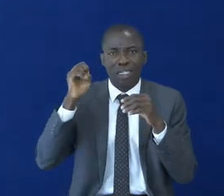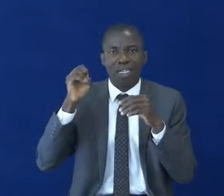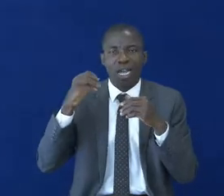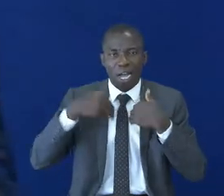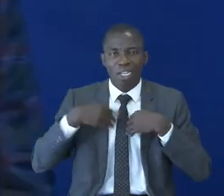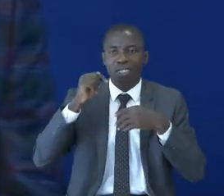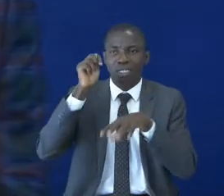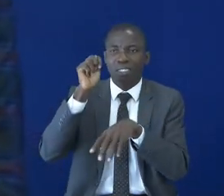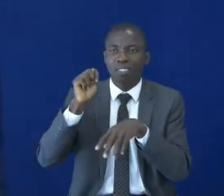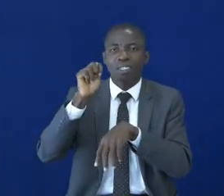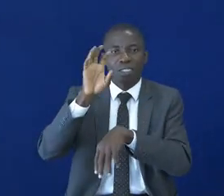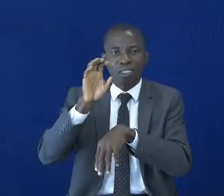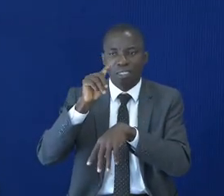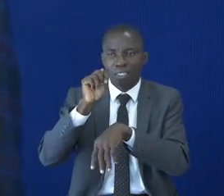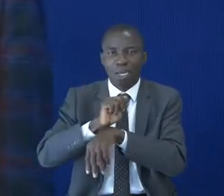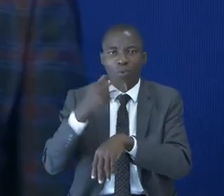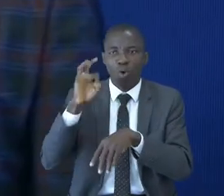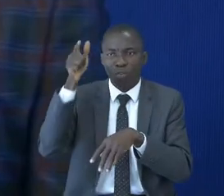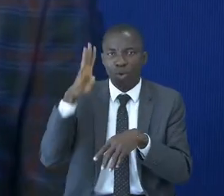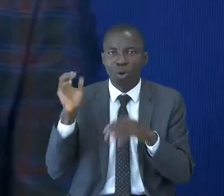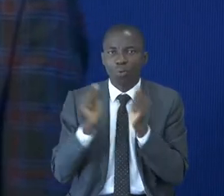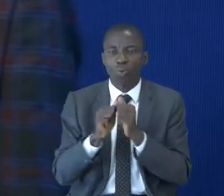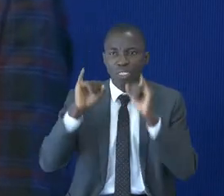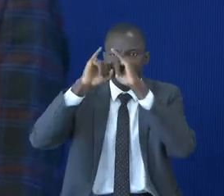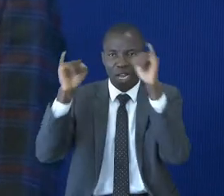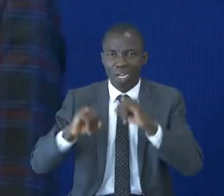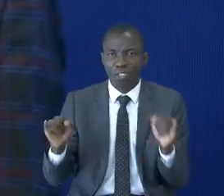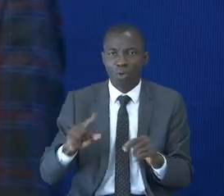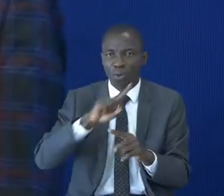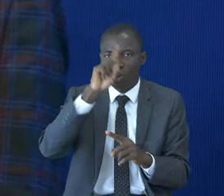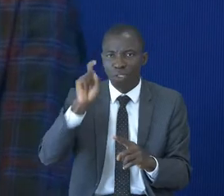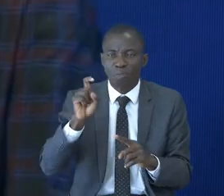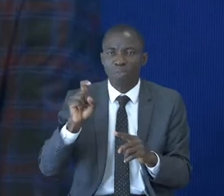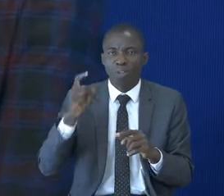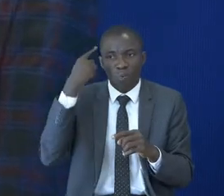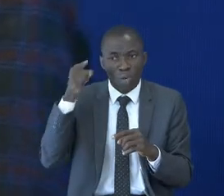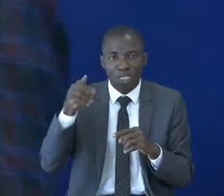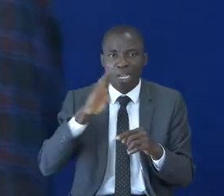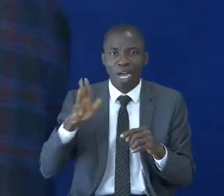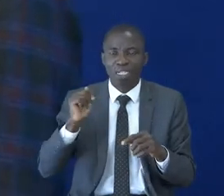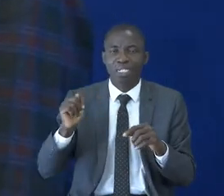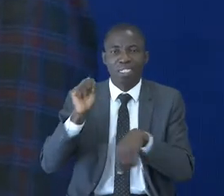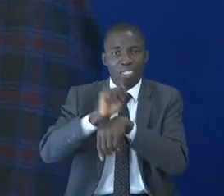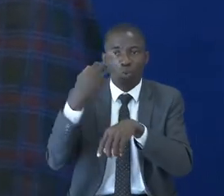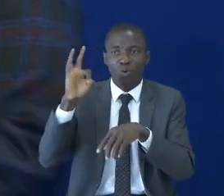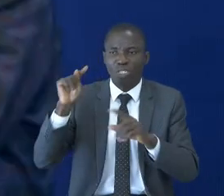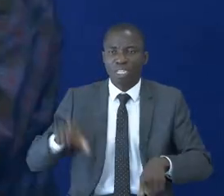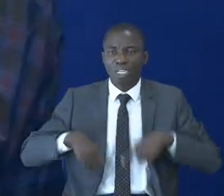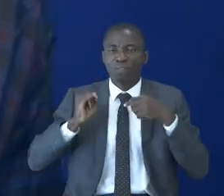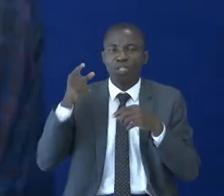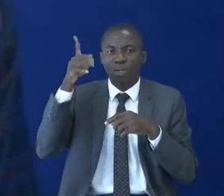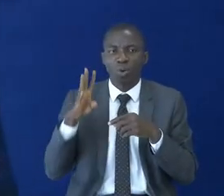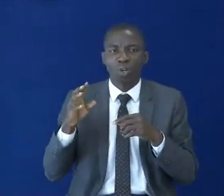with idols? For ye are the temple of the living God. As God has said,